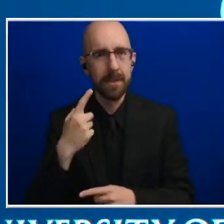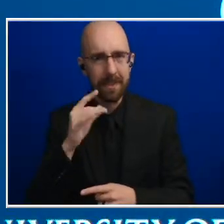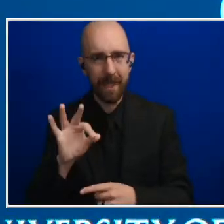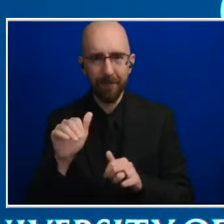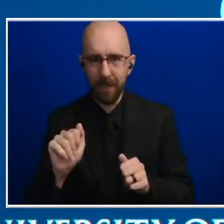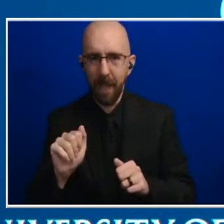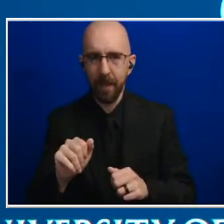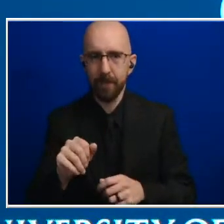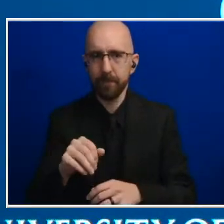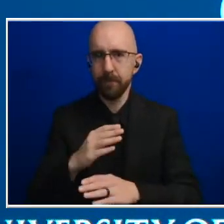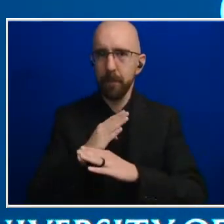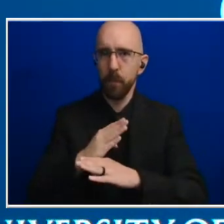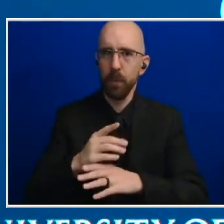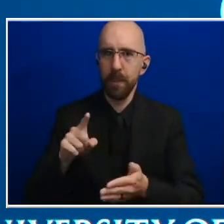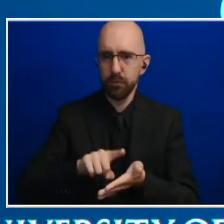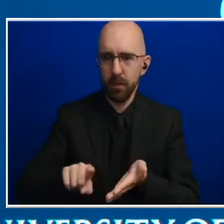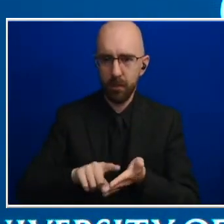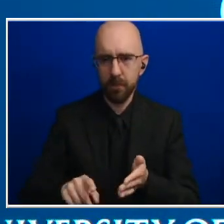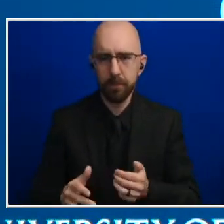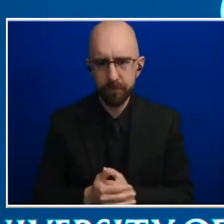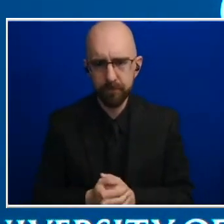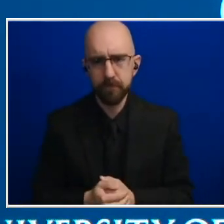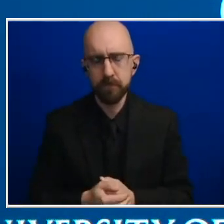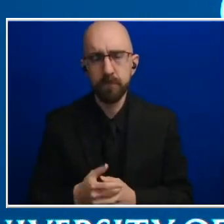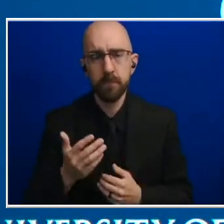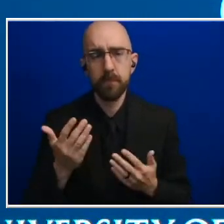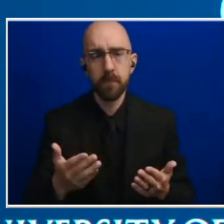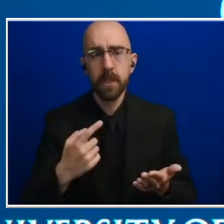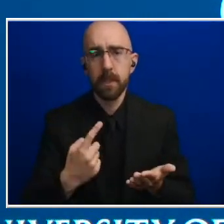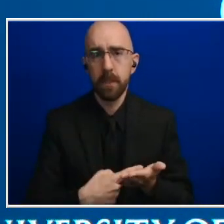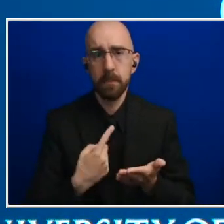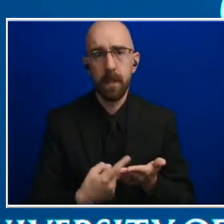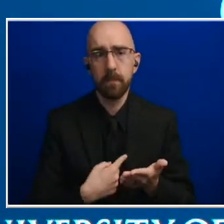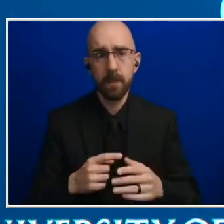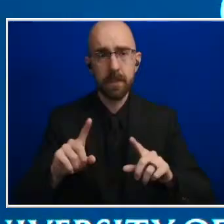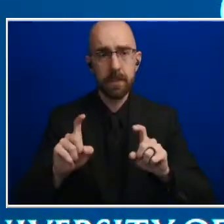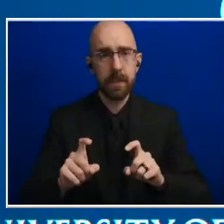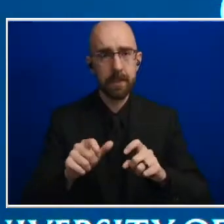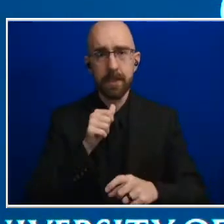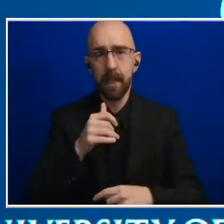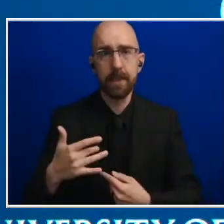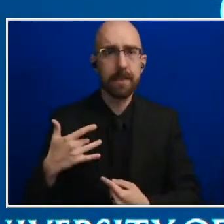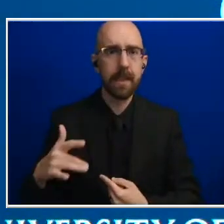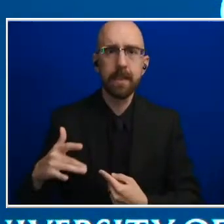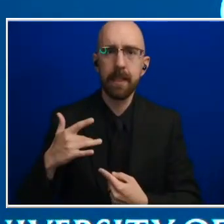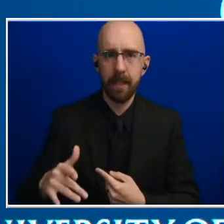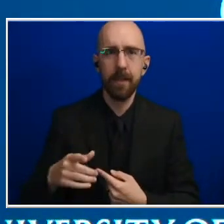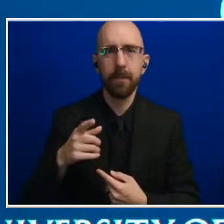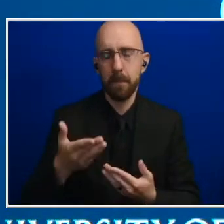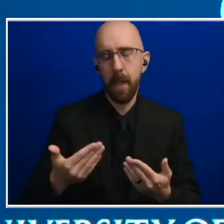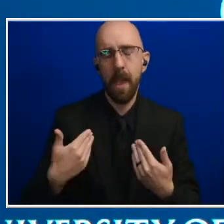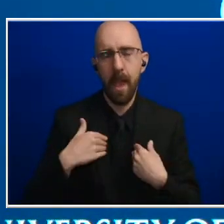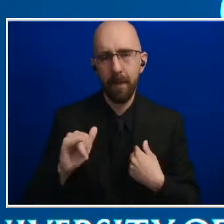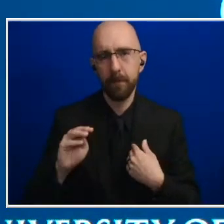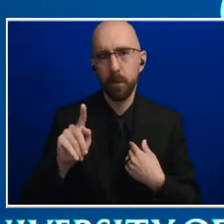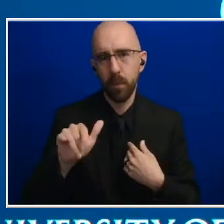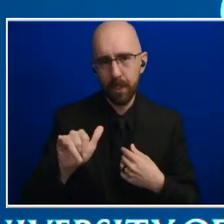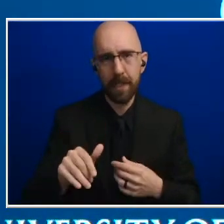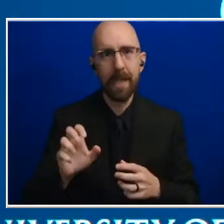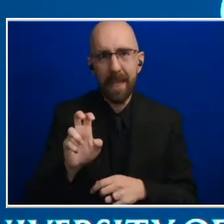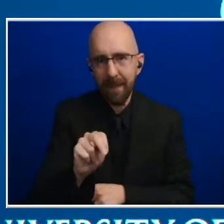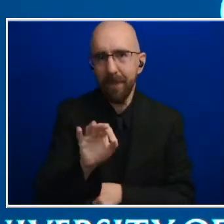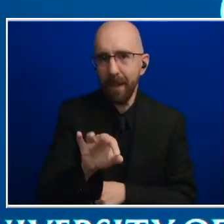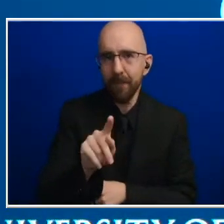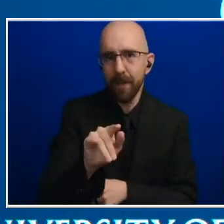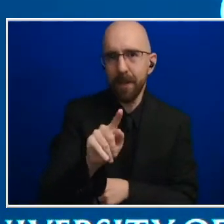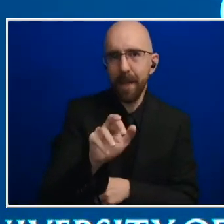that sometimes the test is not as sensitive, so you may have immunity even if that titer is low.